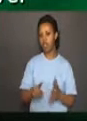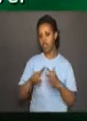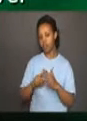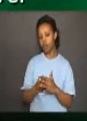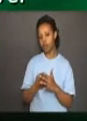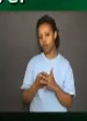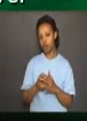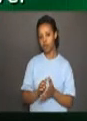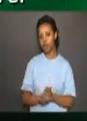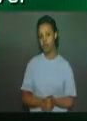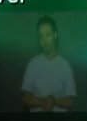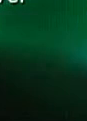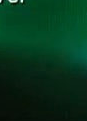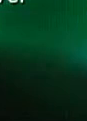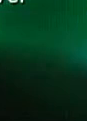Begin.